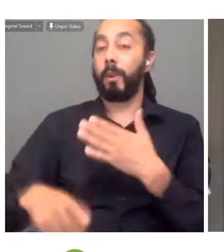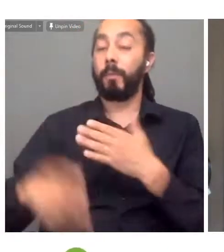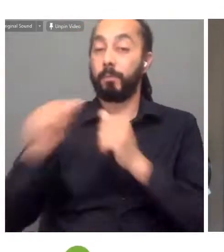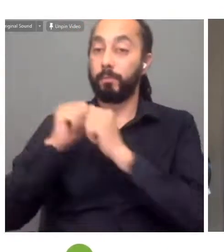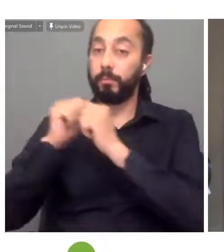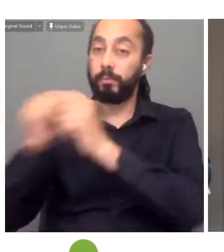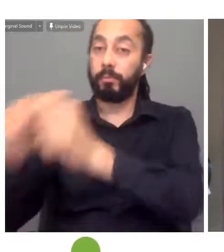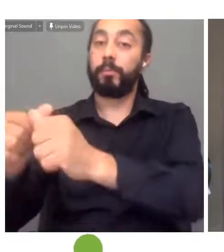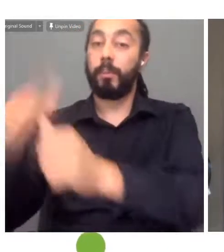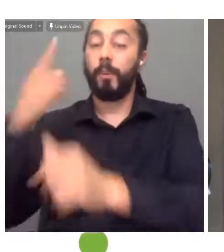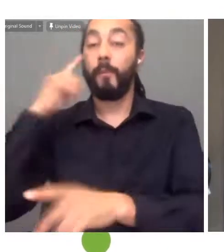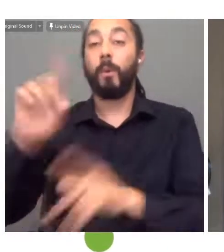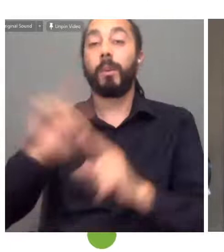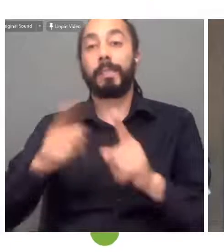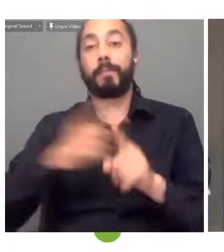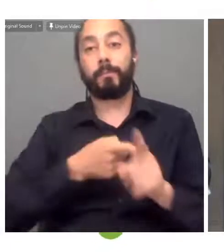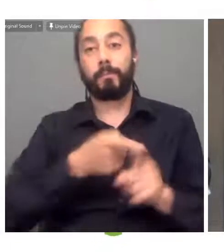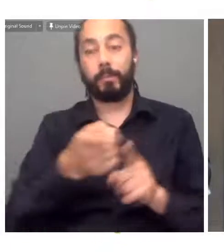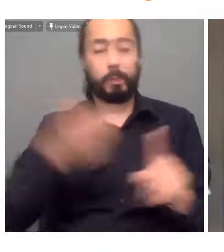hit the hardest?